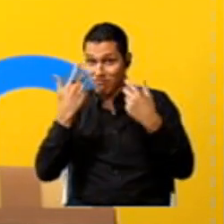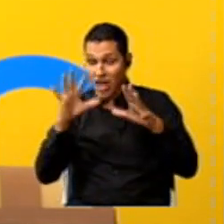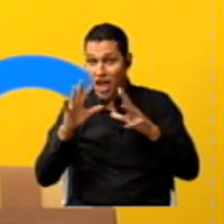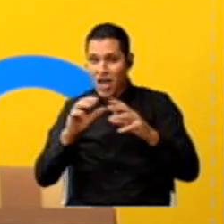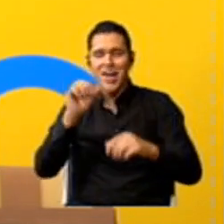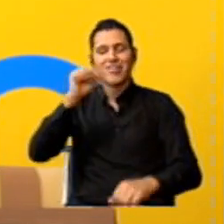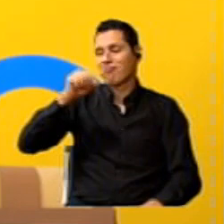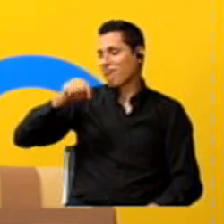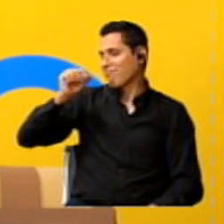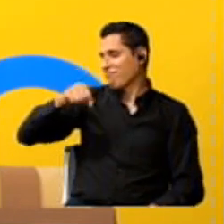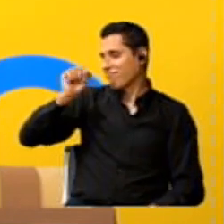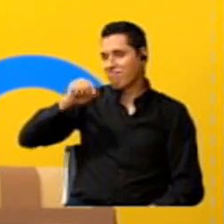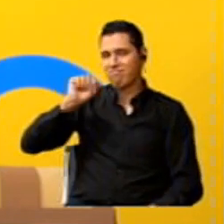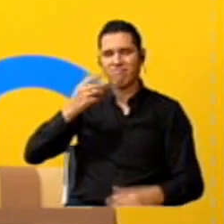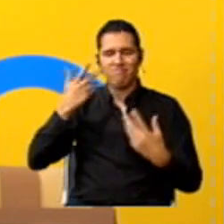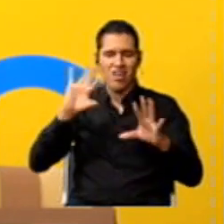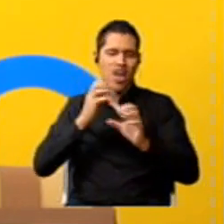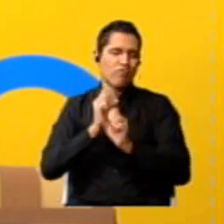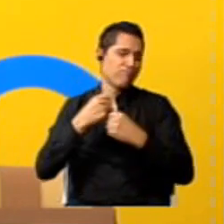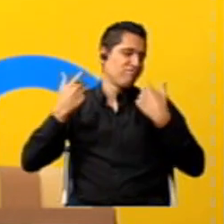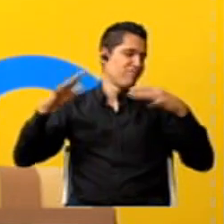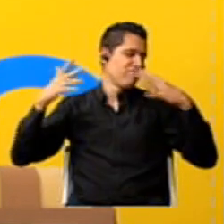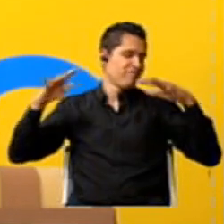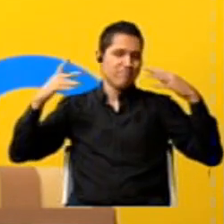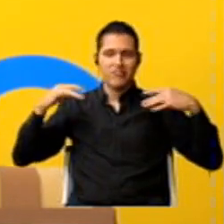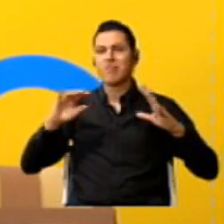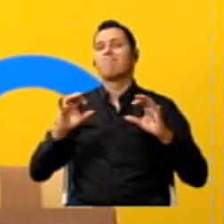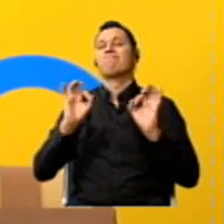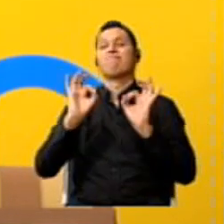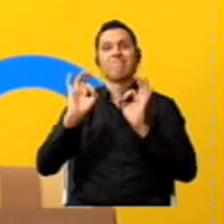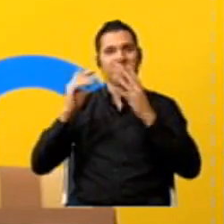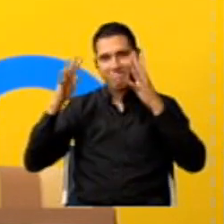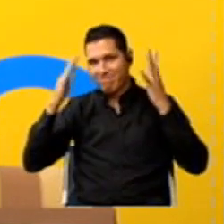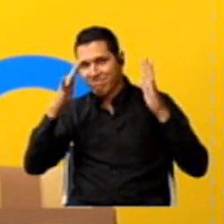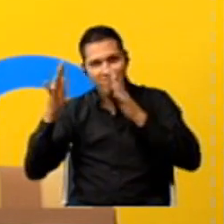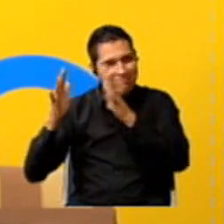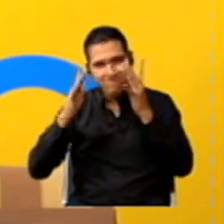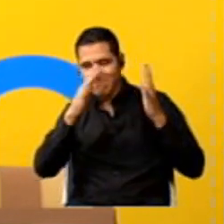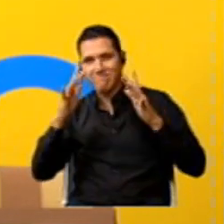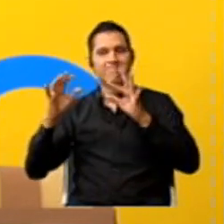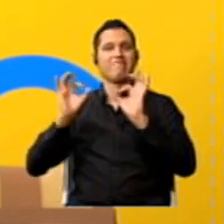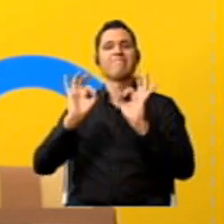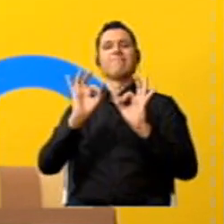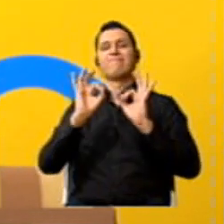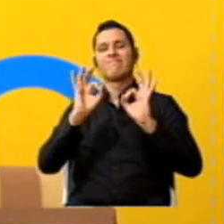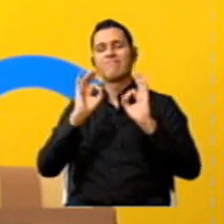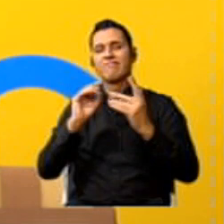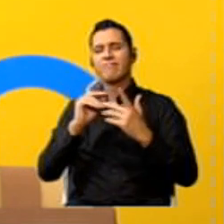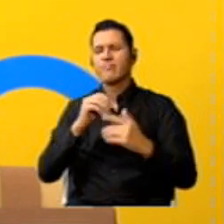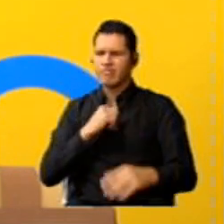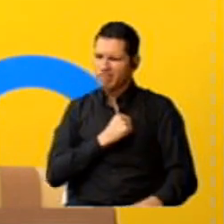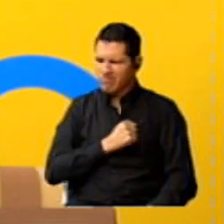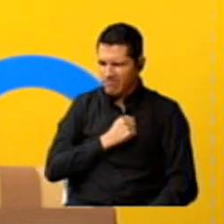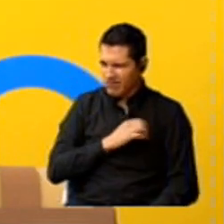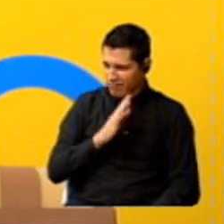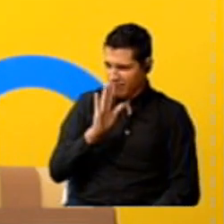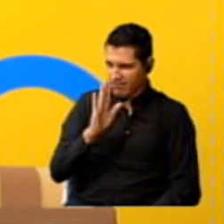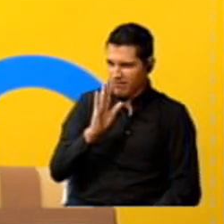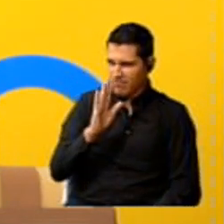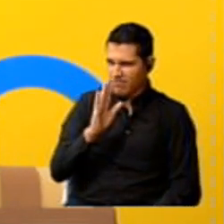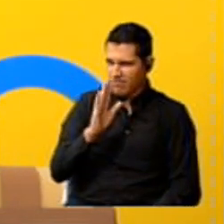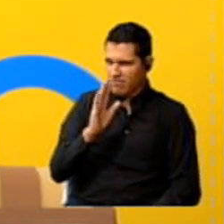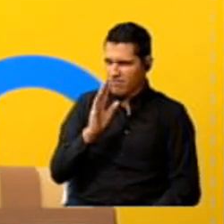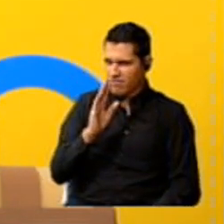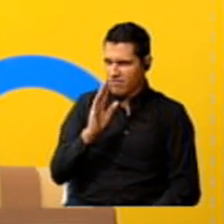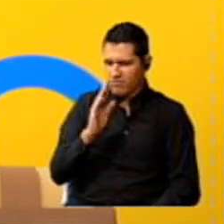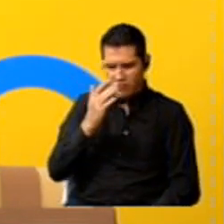Yeah, I do it. I do it. Very good. Very good. I'm sorry. I